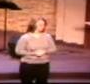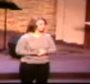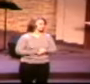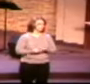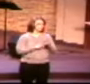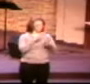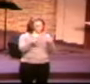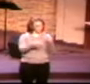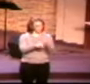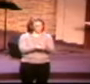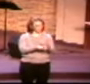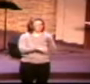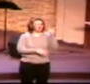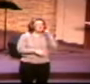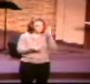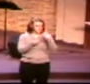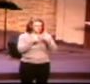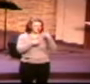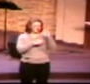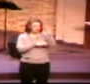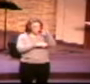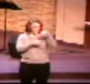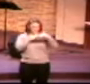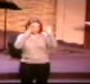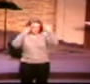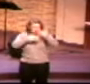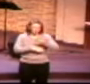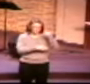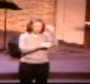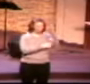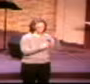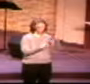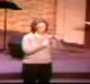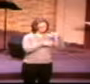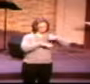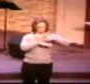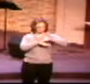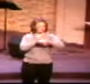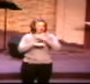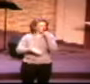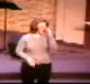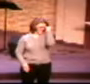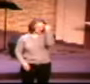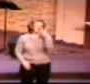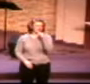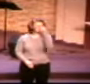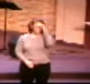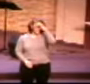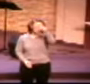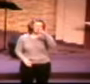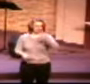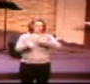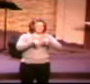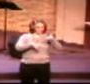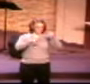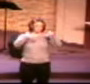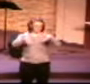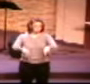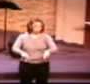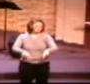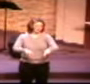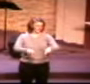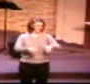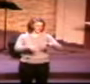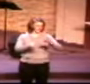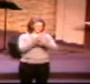was listening to God in the dark, and God chose to send, not an idea, not a concept, but a person